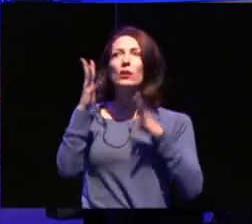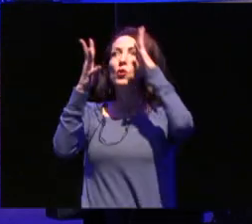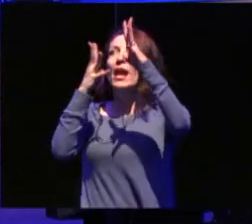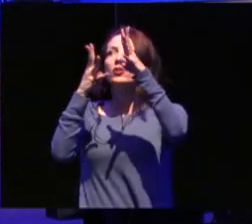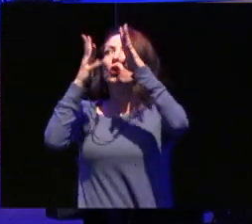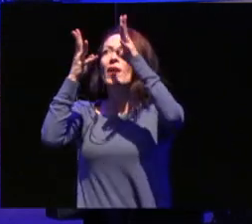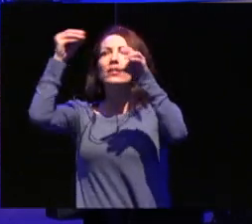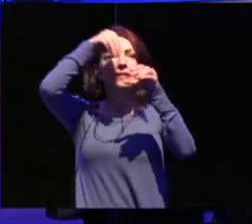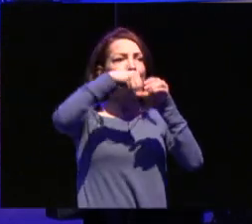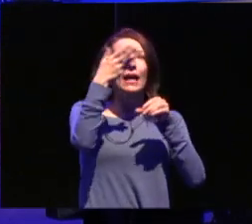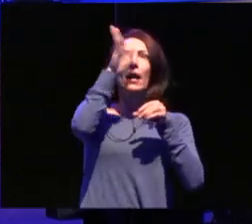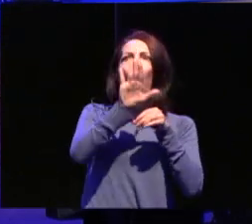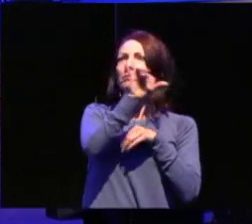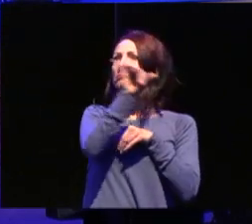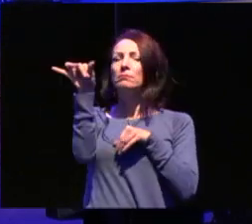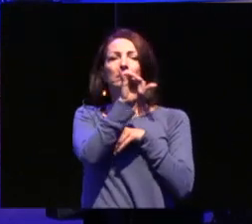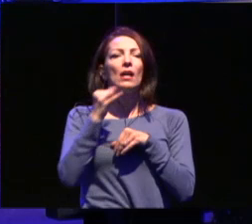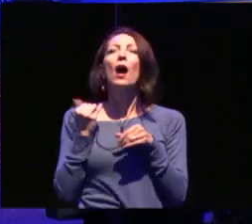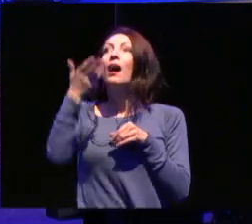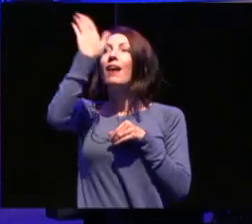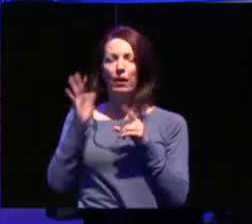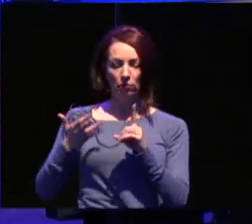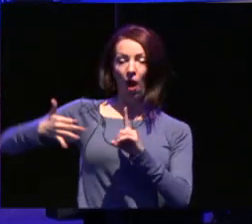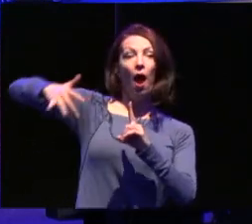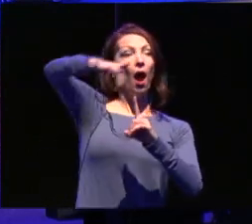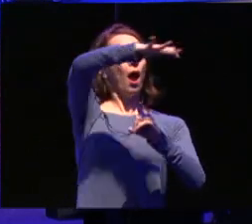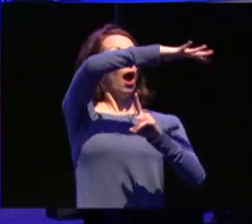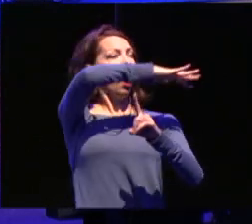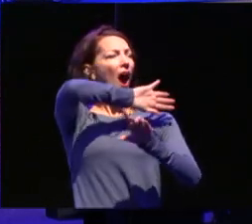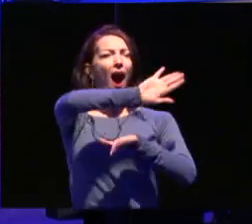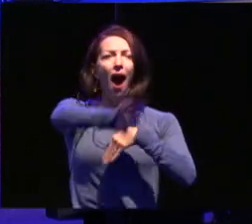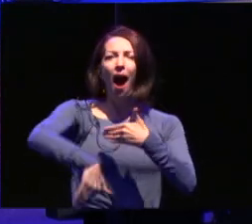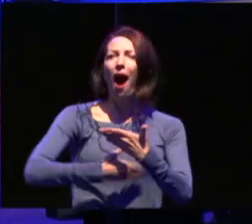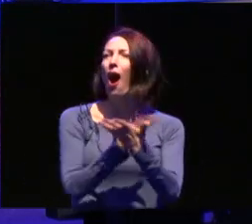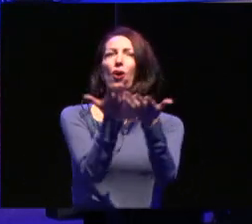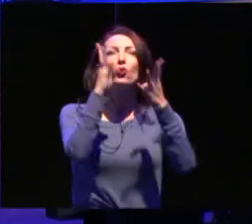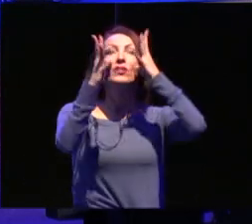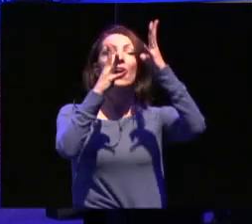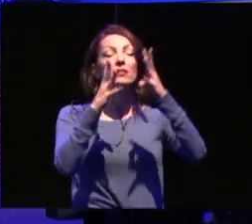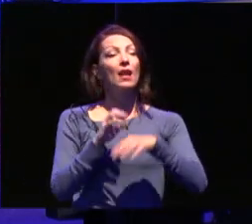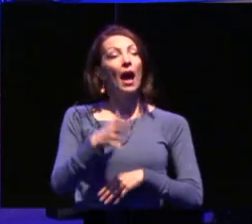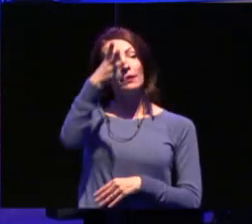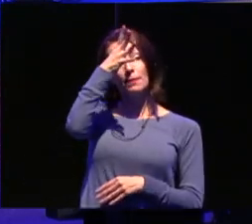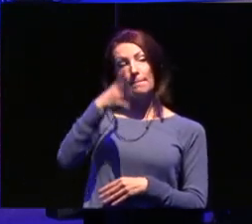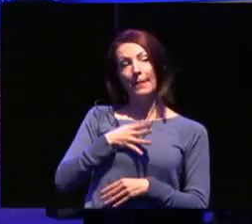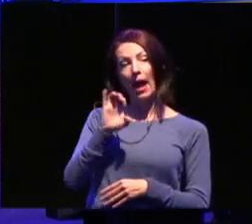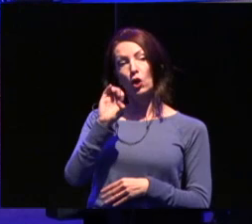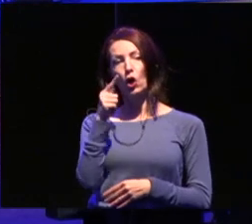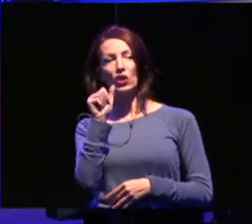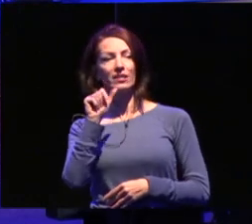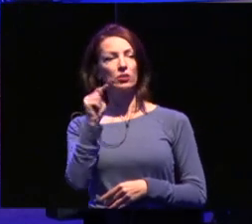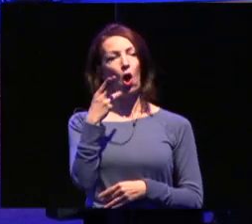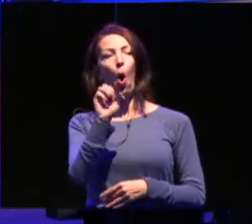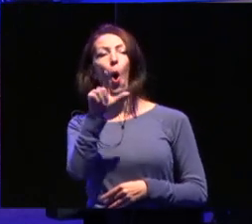God. God surrounds and cradles all creation, but as Ernest Holmes reminds us, it never absorbed